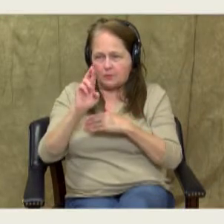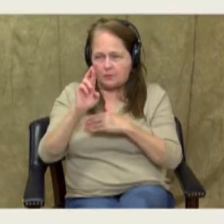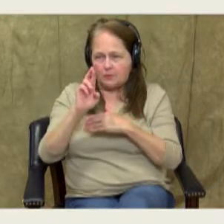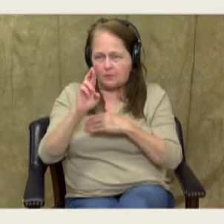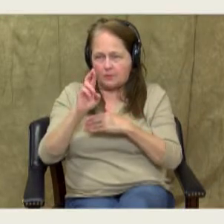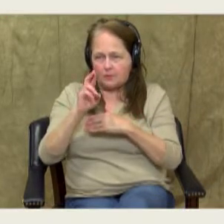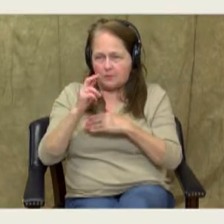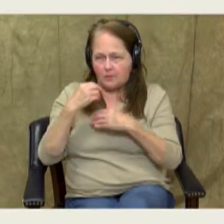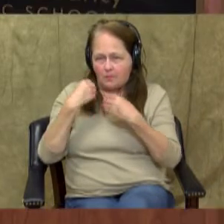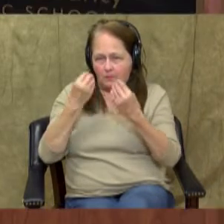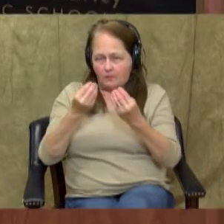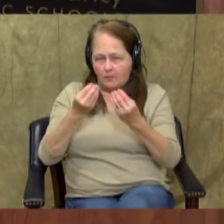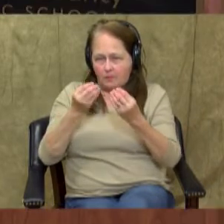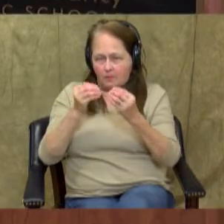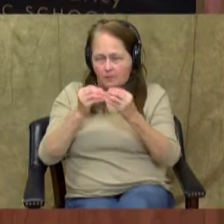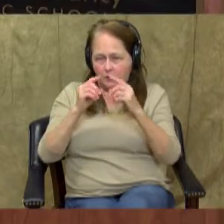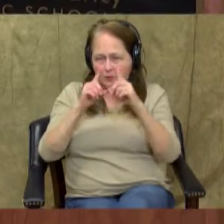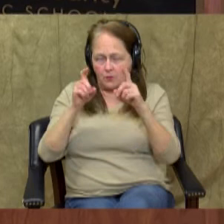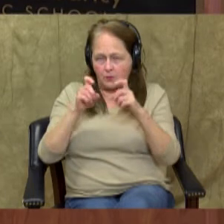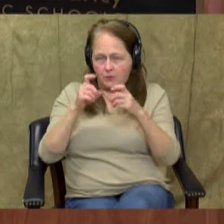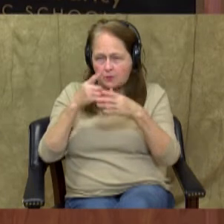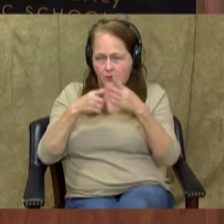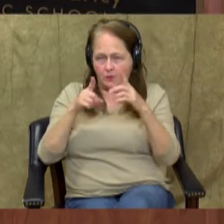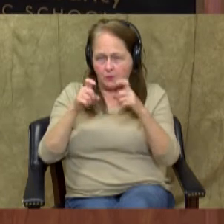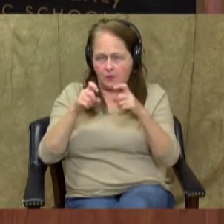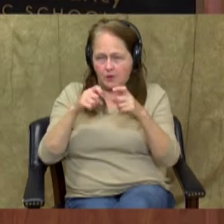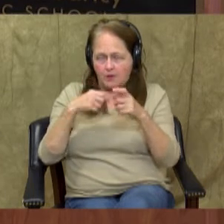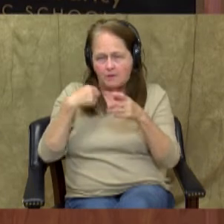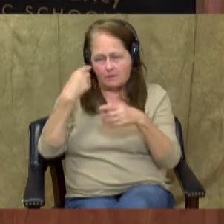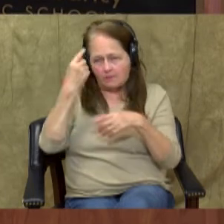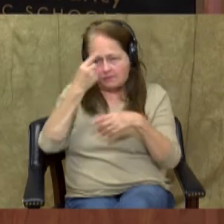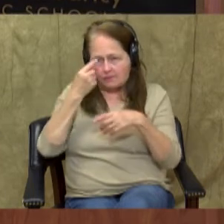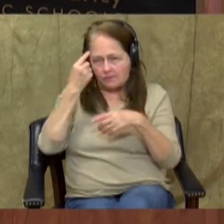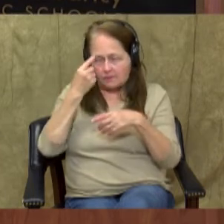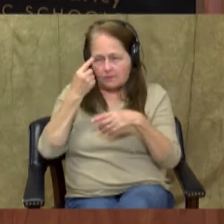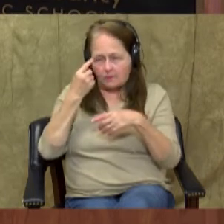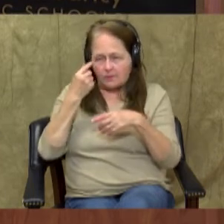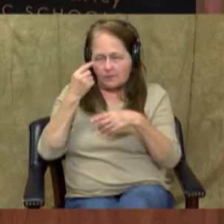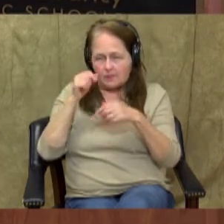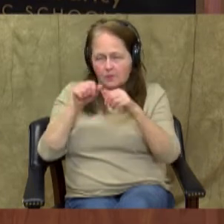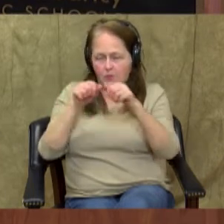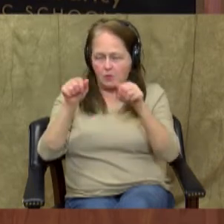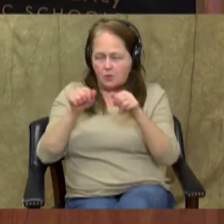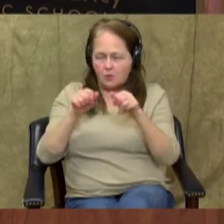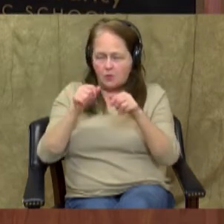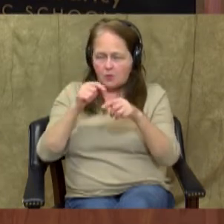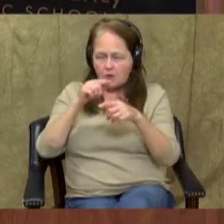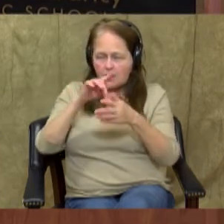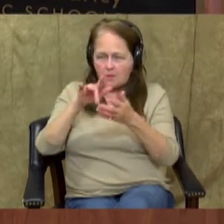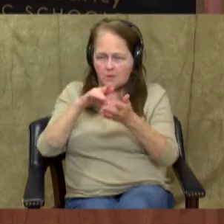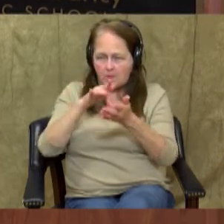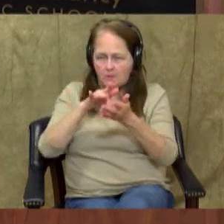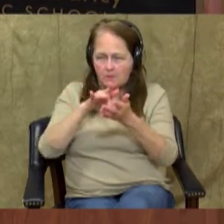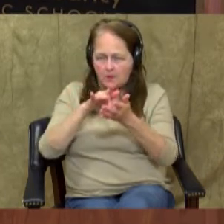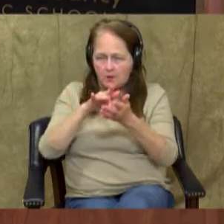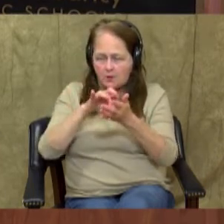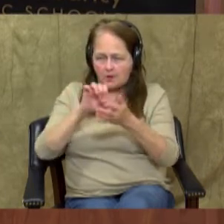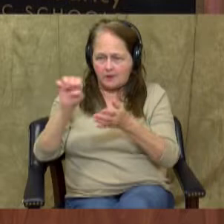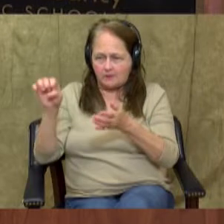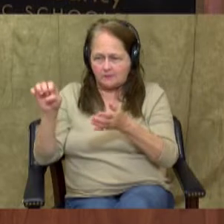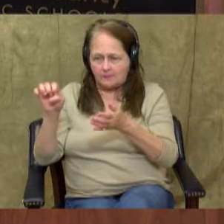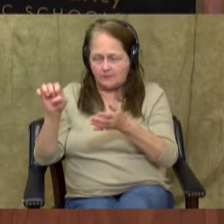So let's pause for some viewer questions. One of your questions I know that you're thinking of is, I thought that area was called the Middle East.